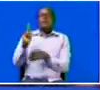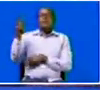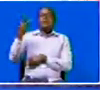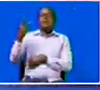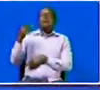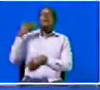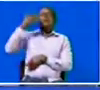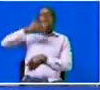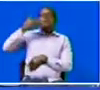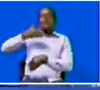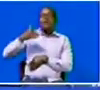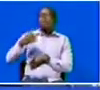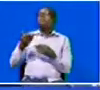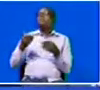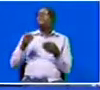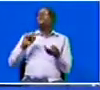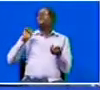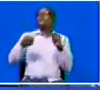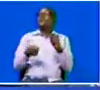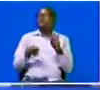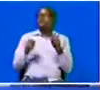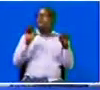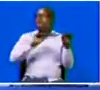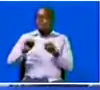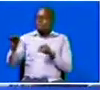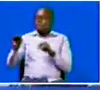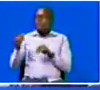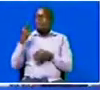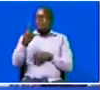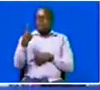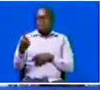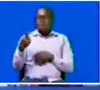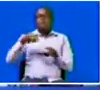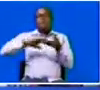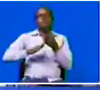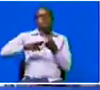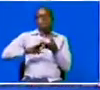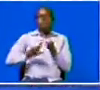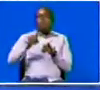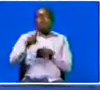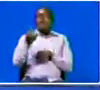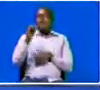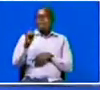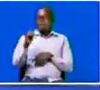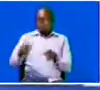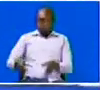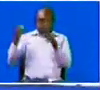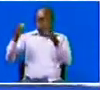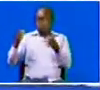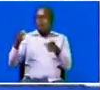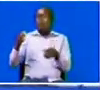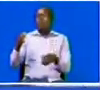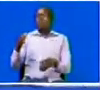Petroleum Refinery. Transportation of the crude will see each truck carry about 150 barrels of oil.